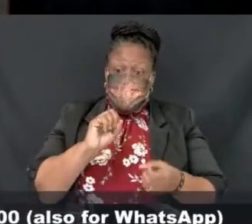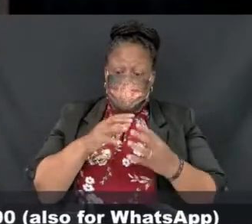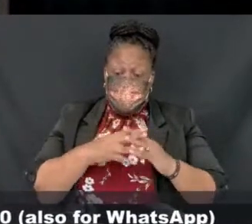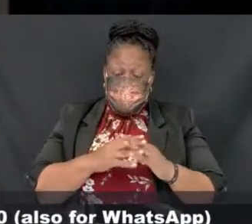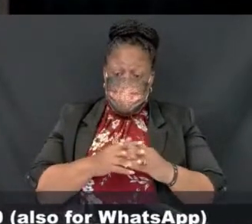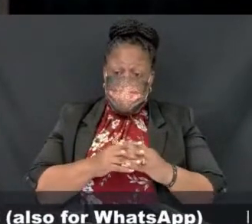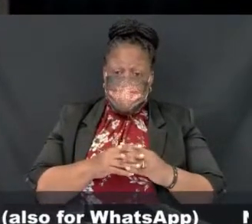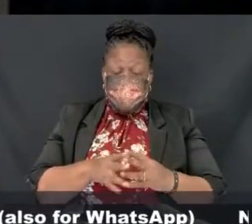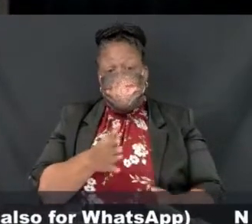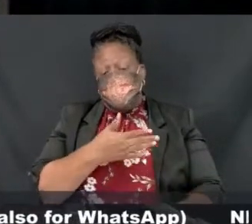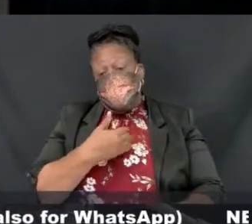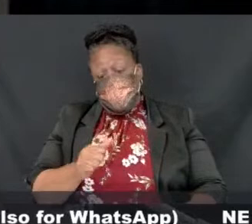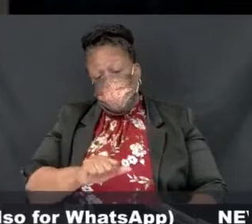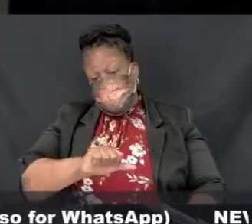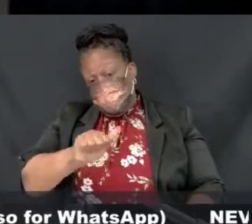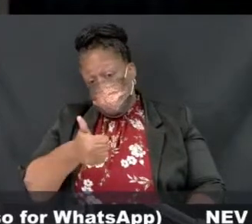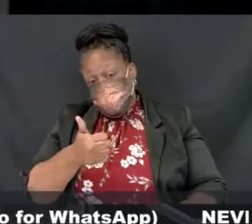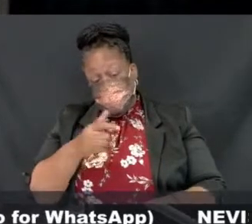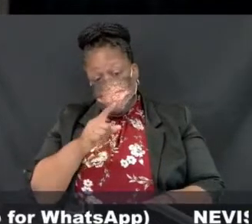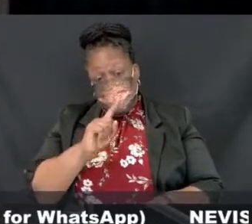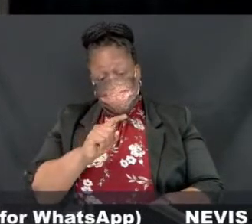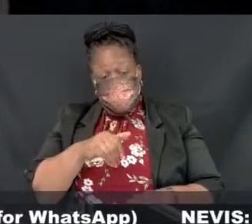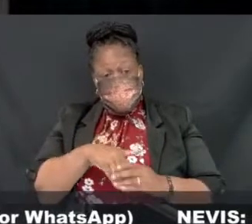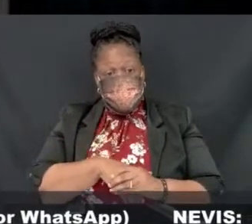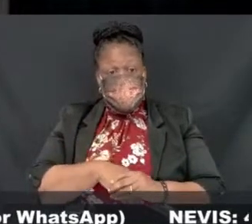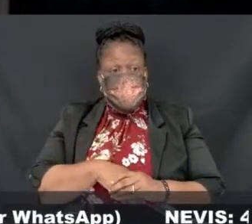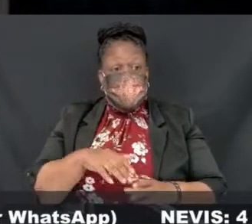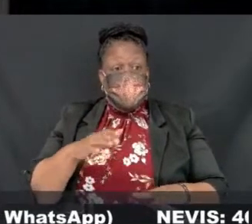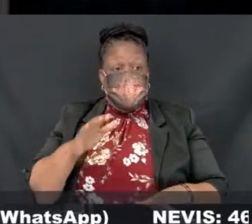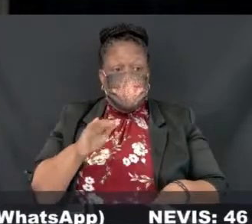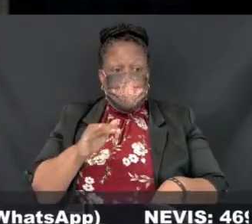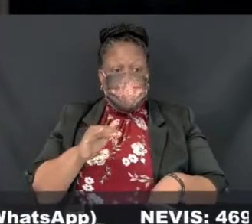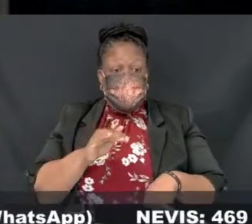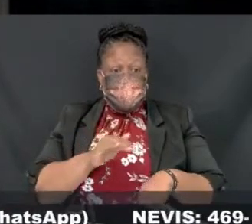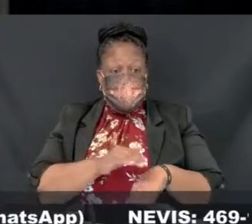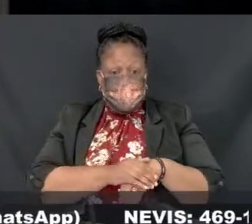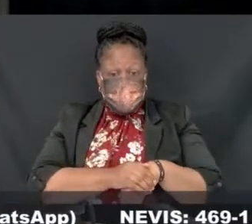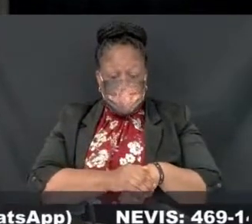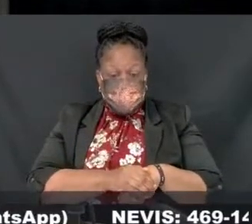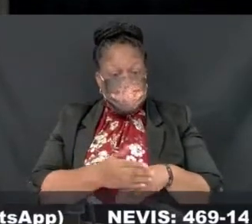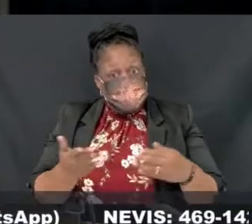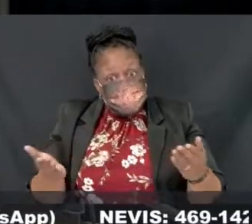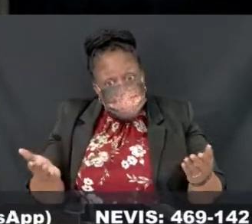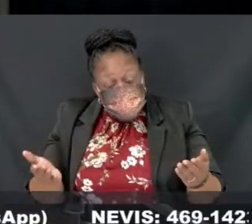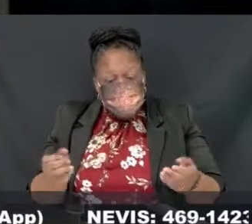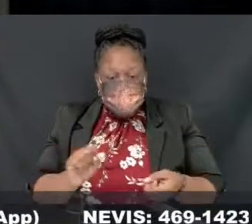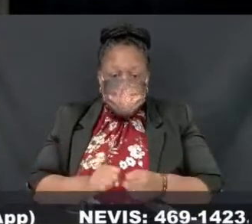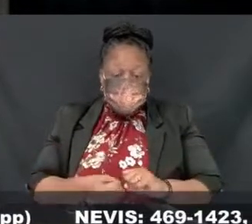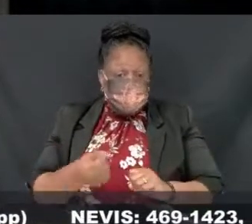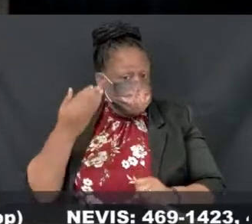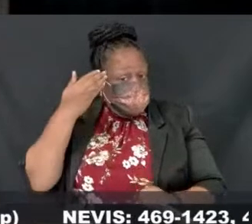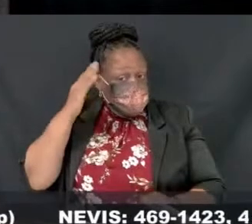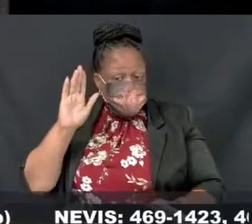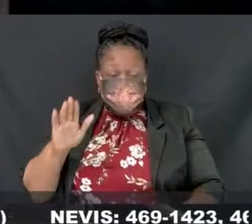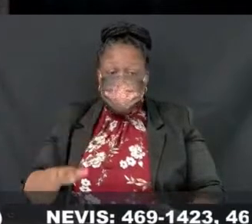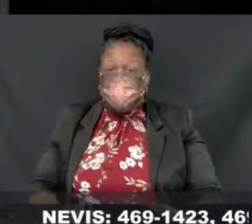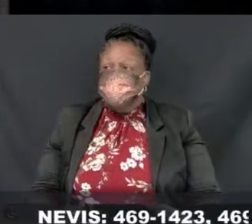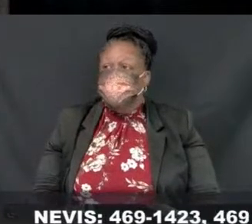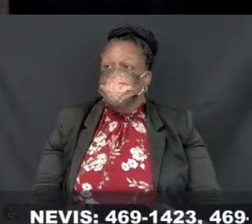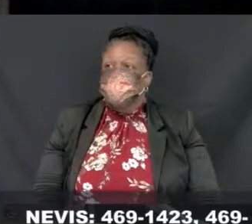rising. And I am sure at some point it is going to reach here too. Just like how the